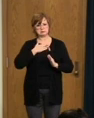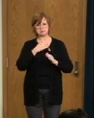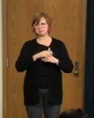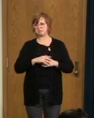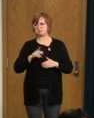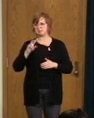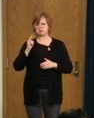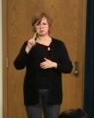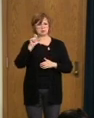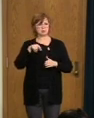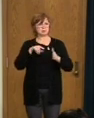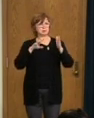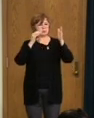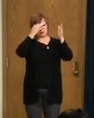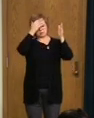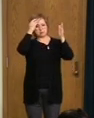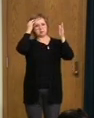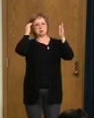Follow-up, Murray?